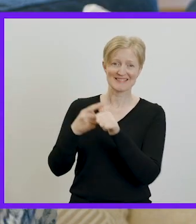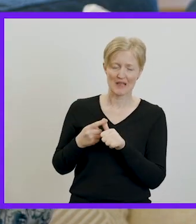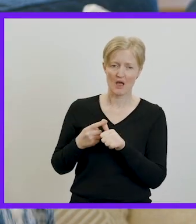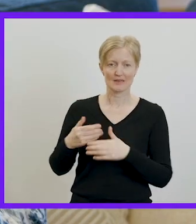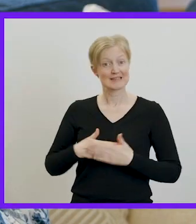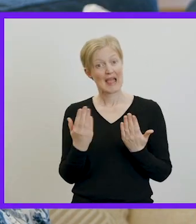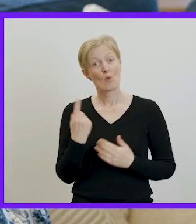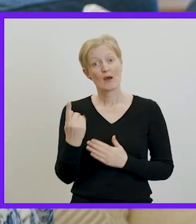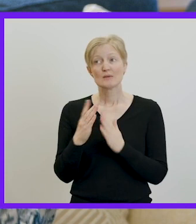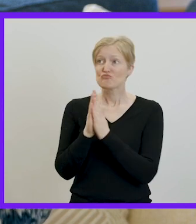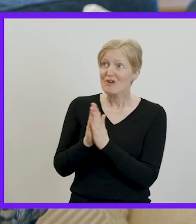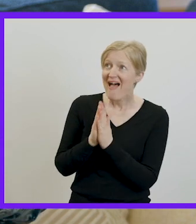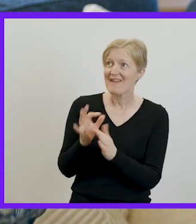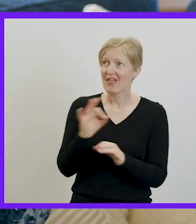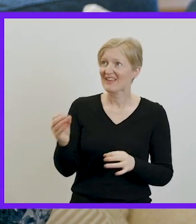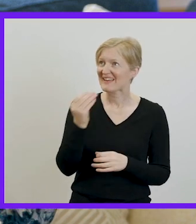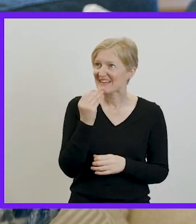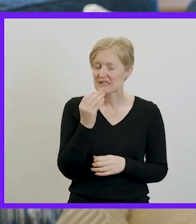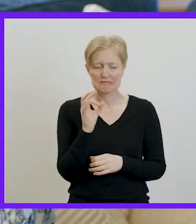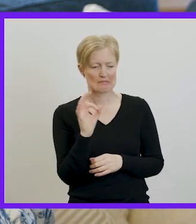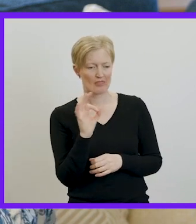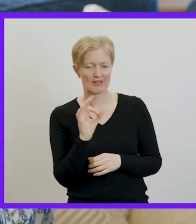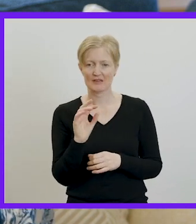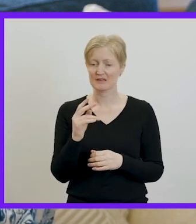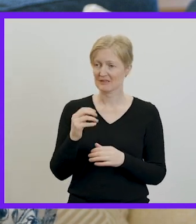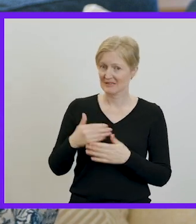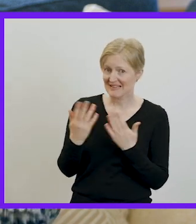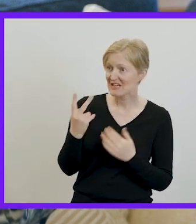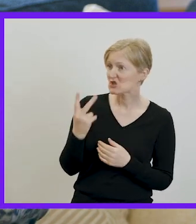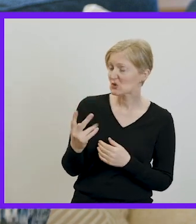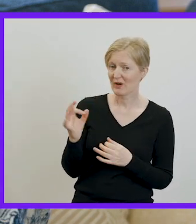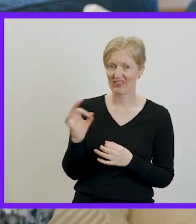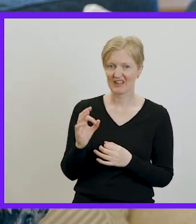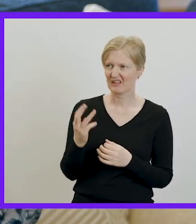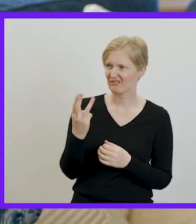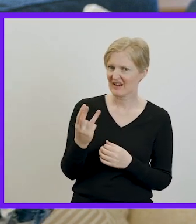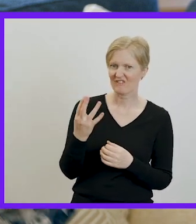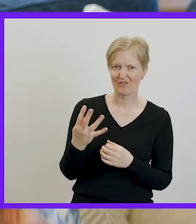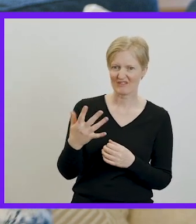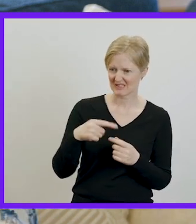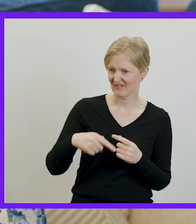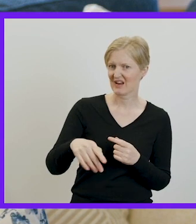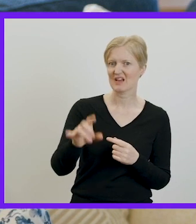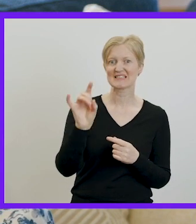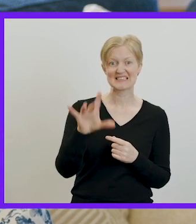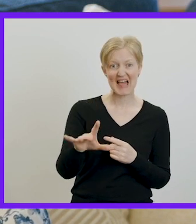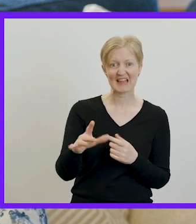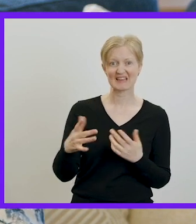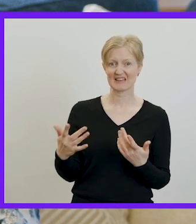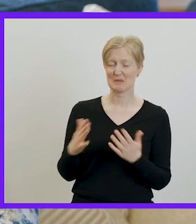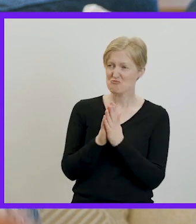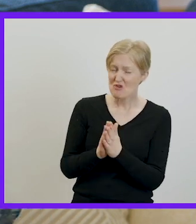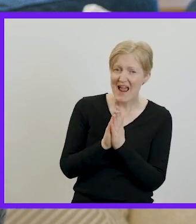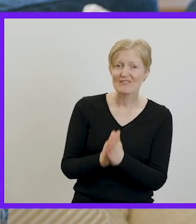fasted day one, and nothing happened. Day two, nothing happened. And then day three, four, five, six, seven, eight, nine, 10. He